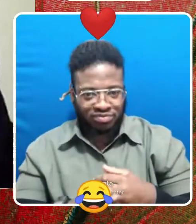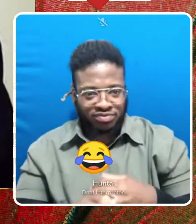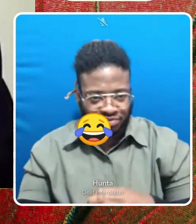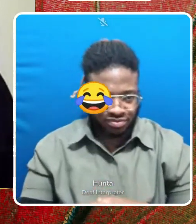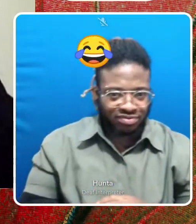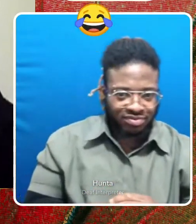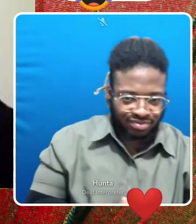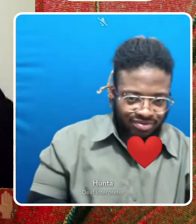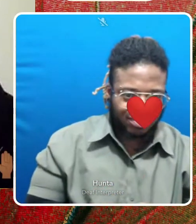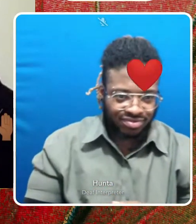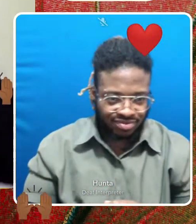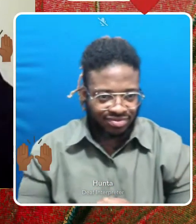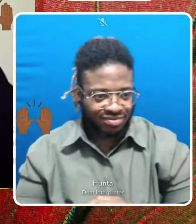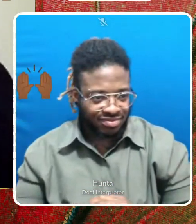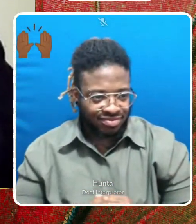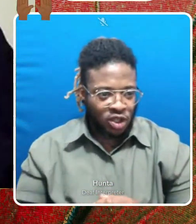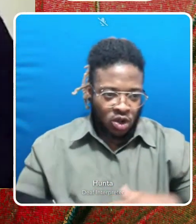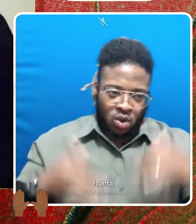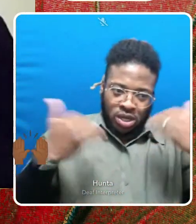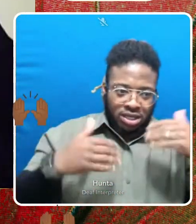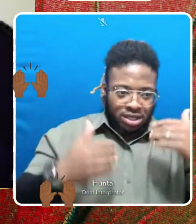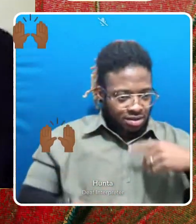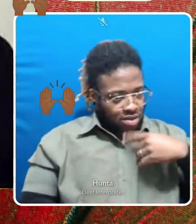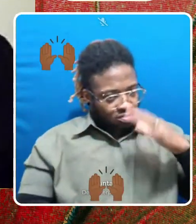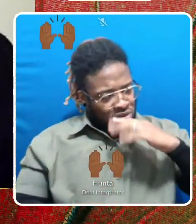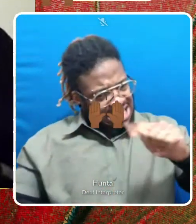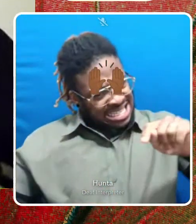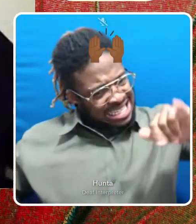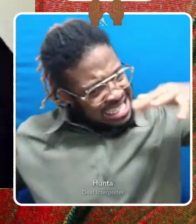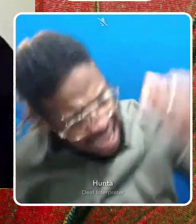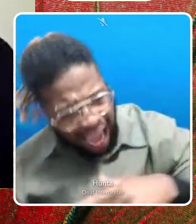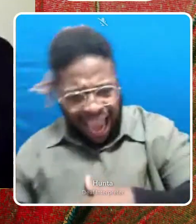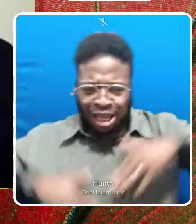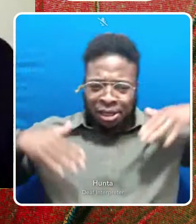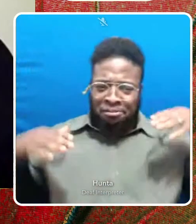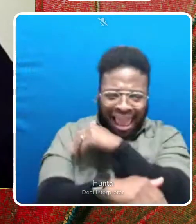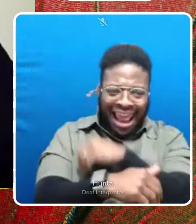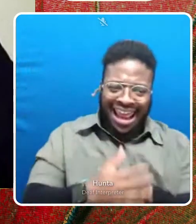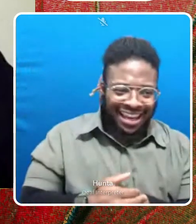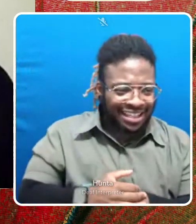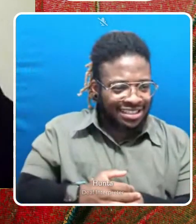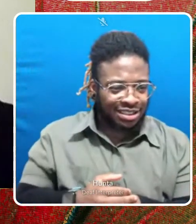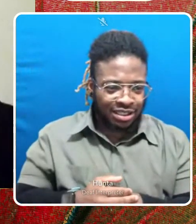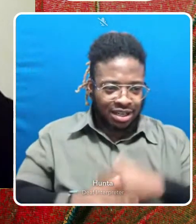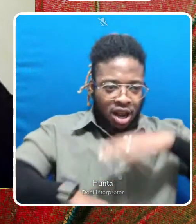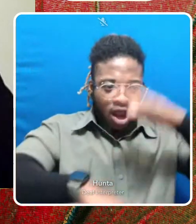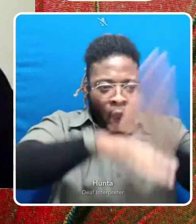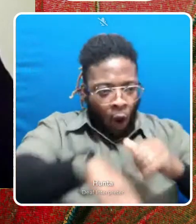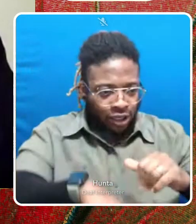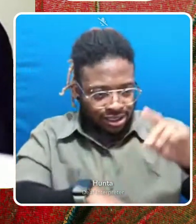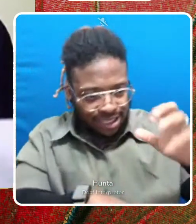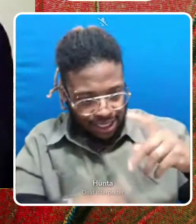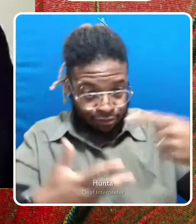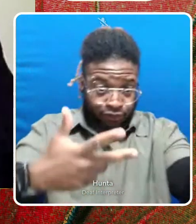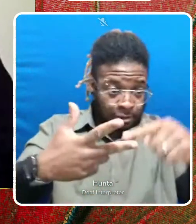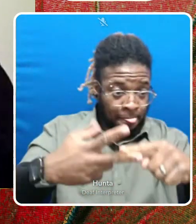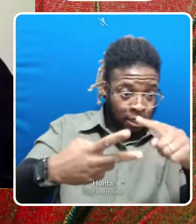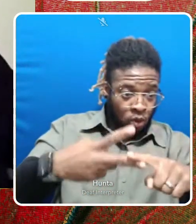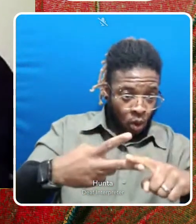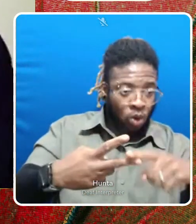outside. Alright, cool. So on deck, we have two more coming up